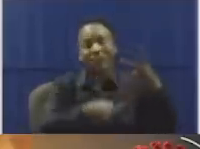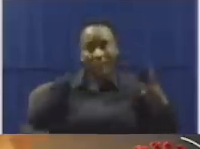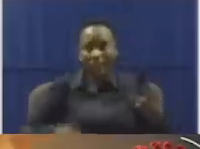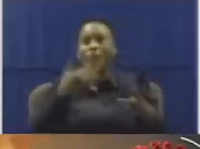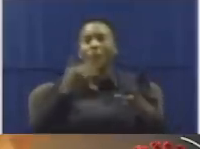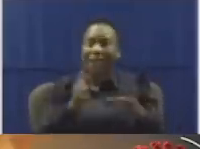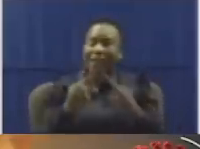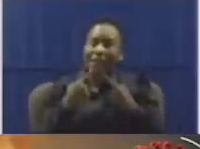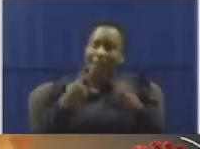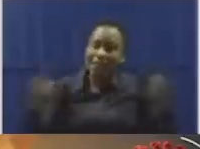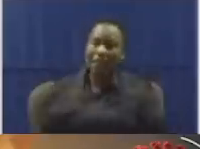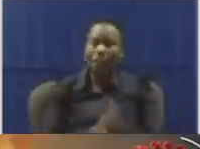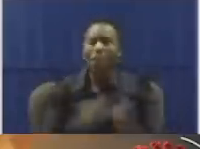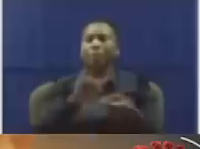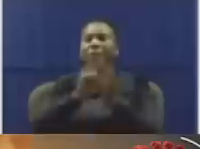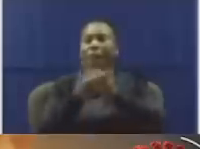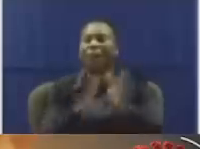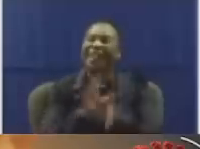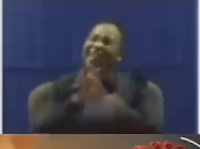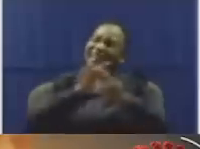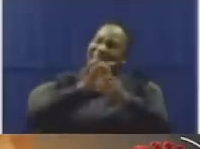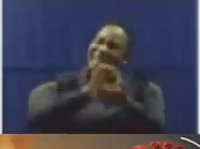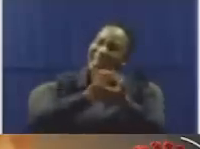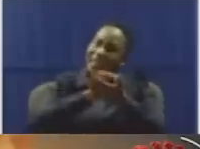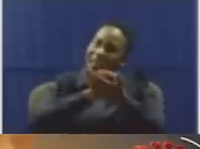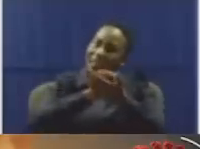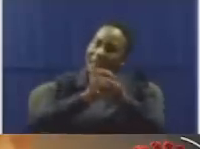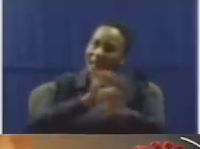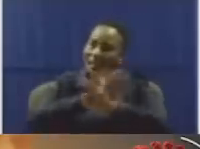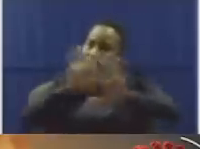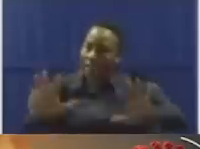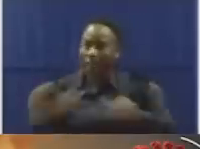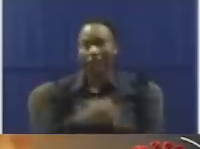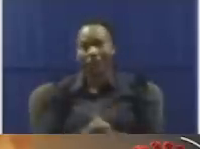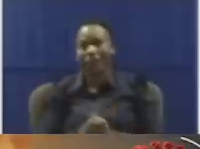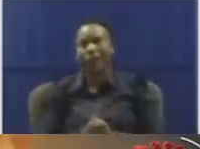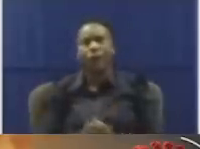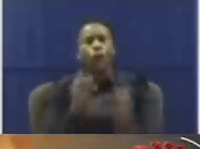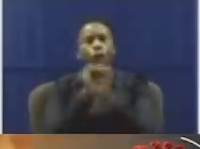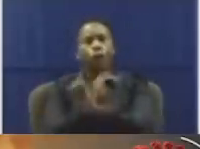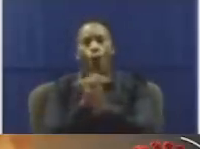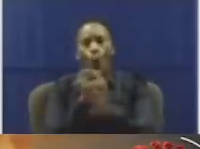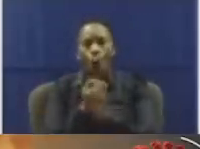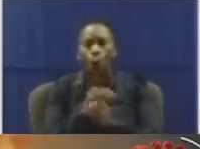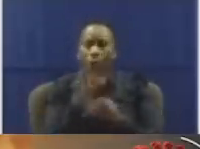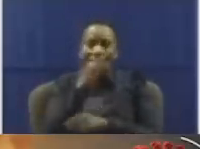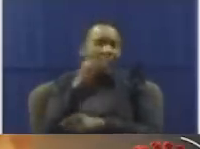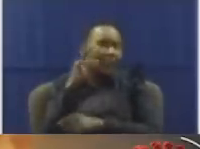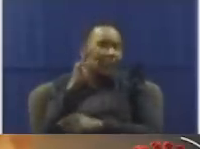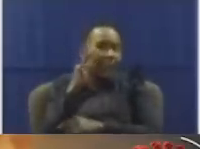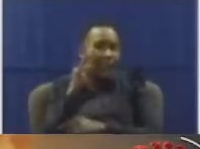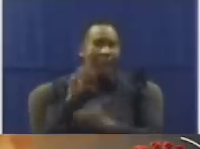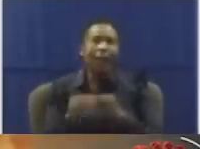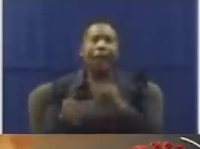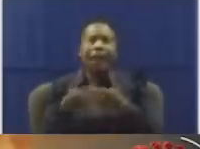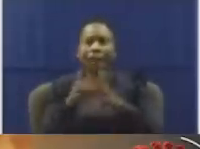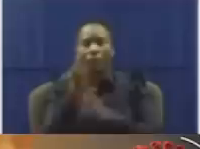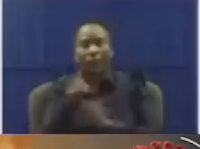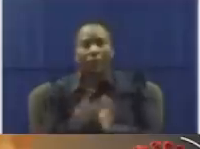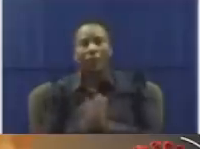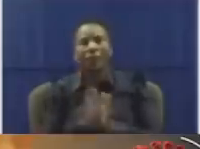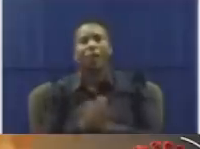people of South Africa and to this House. No more subterfuge, no more secrets. Whoever's advising you, Mr. President, not to